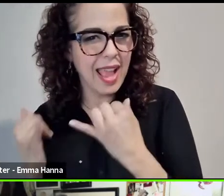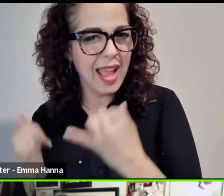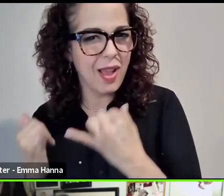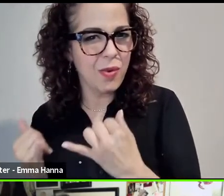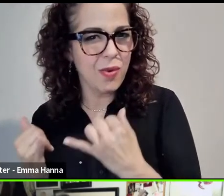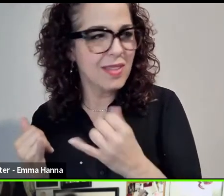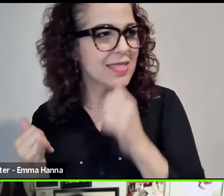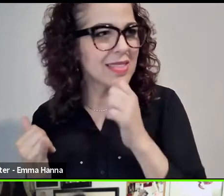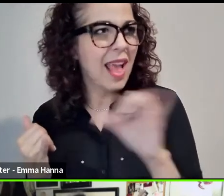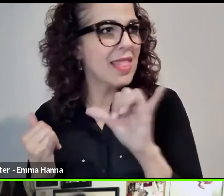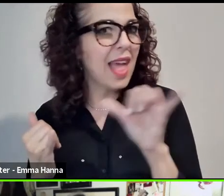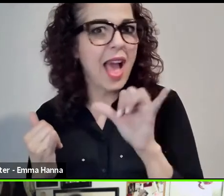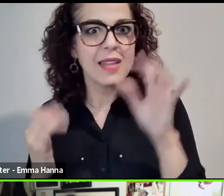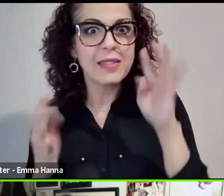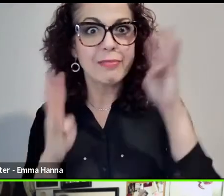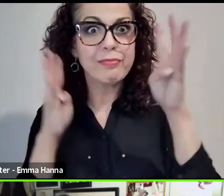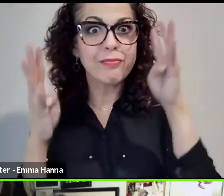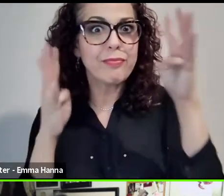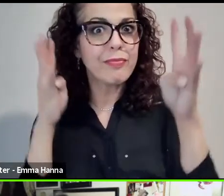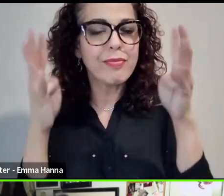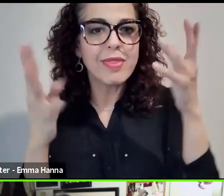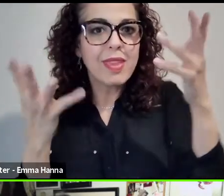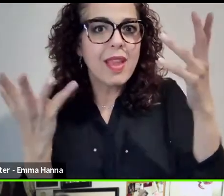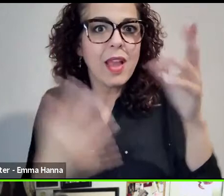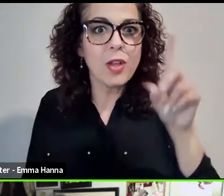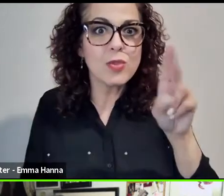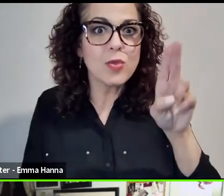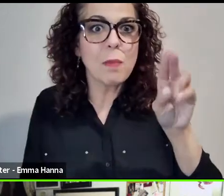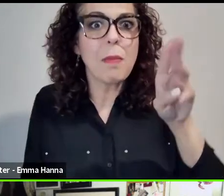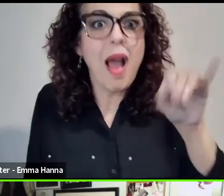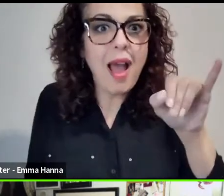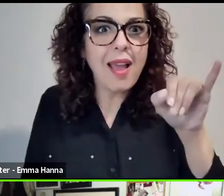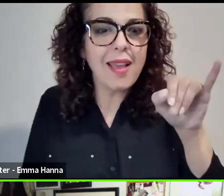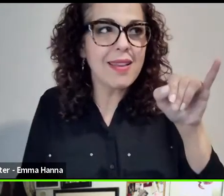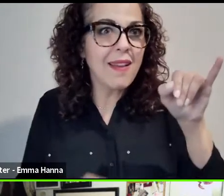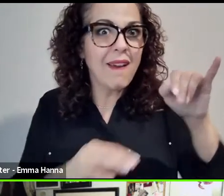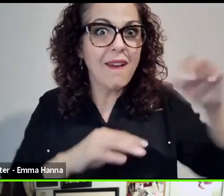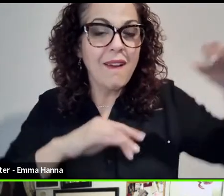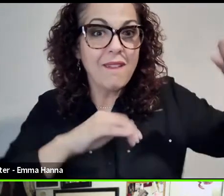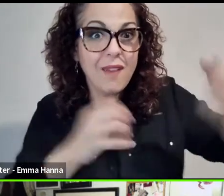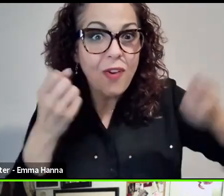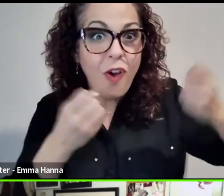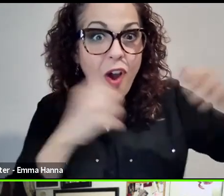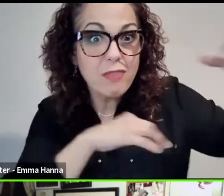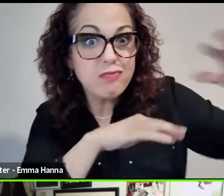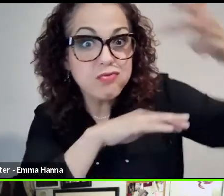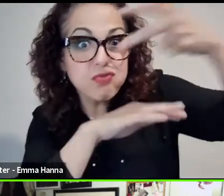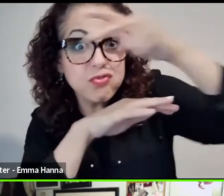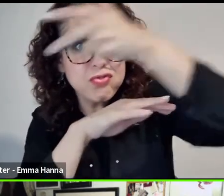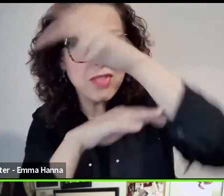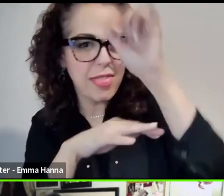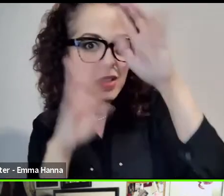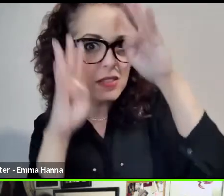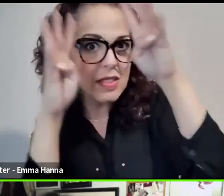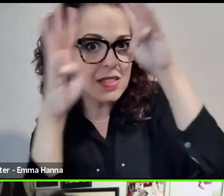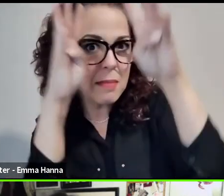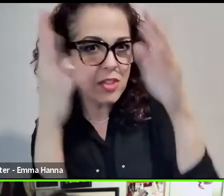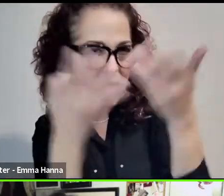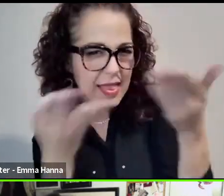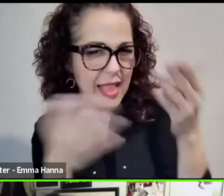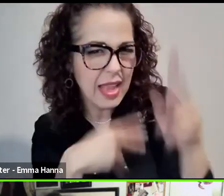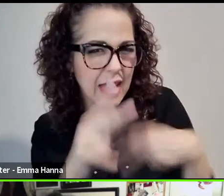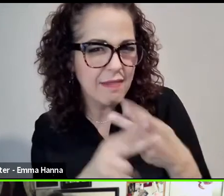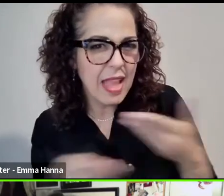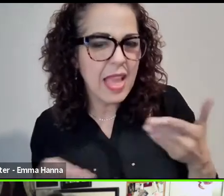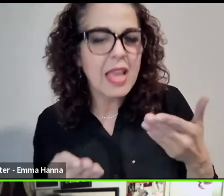some flying car, you know, Dubai with solar panels thing. That was why I set the last shot, not in like, you know,